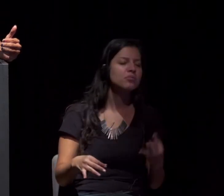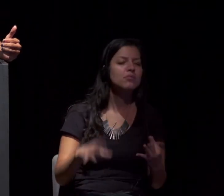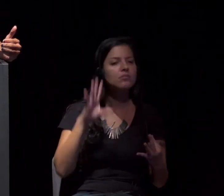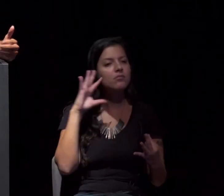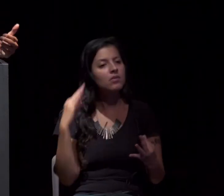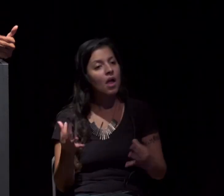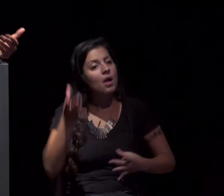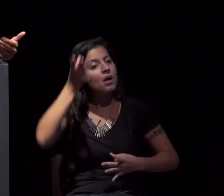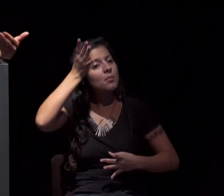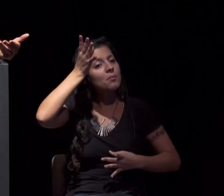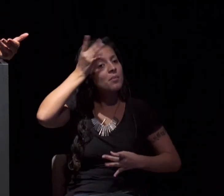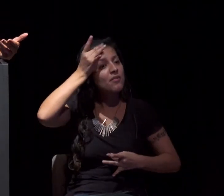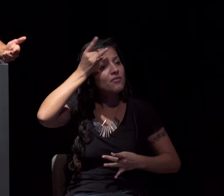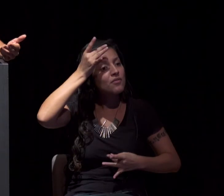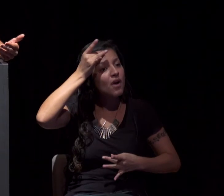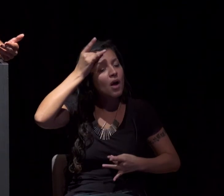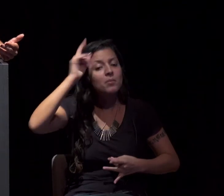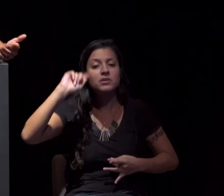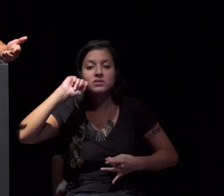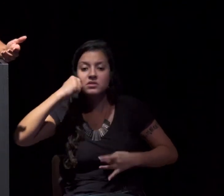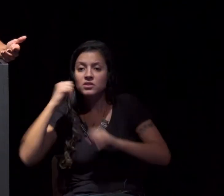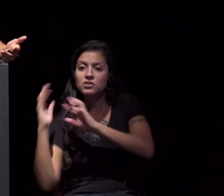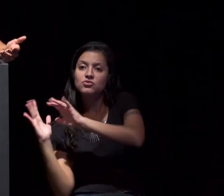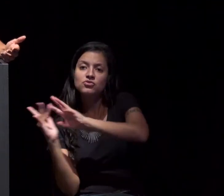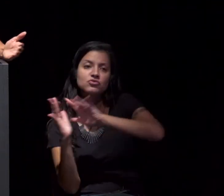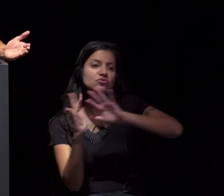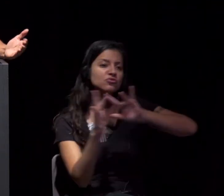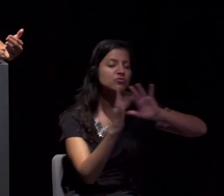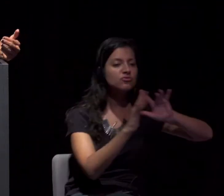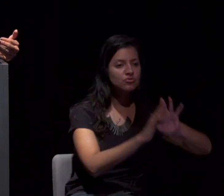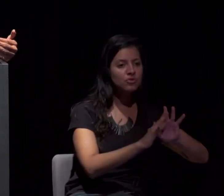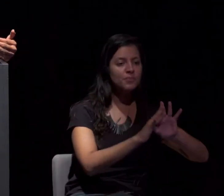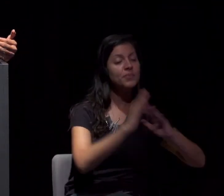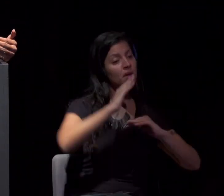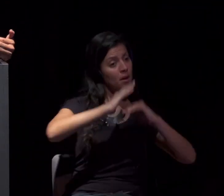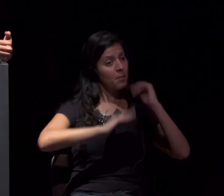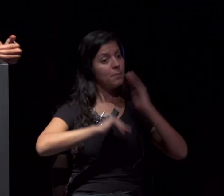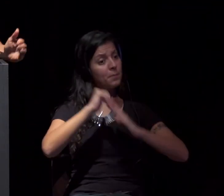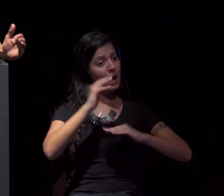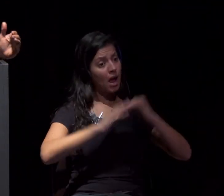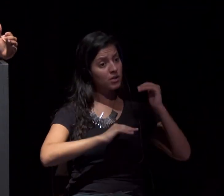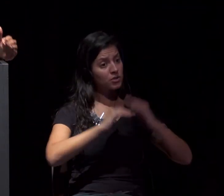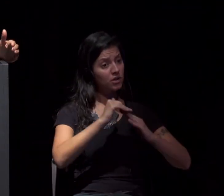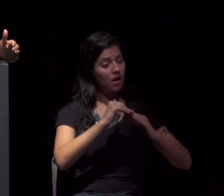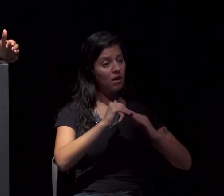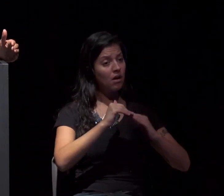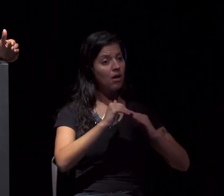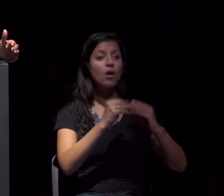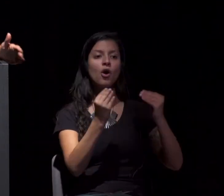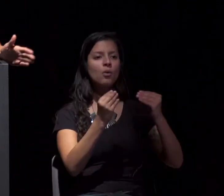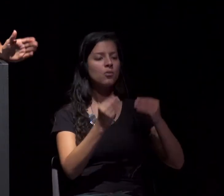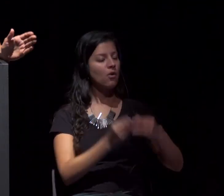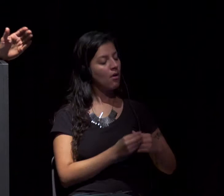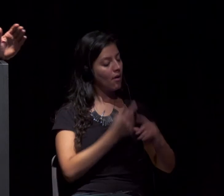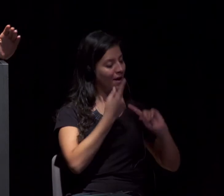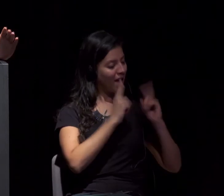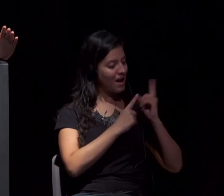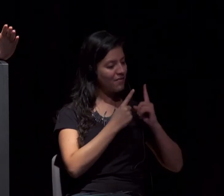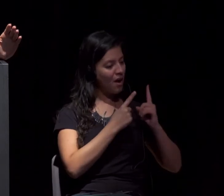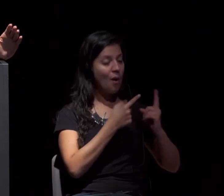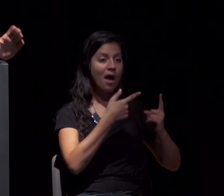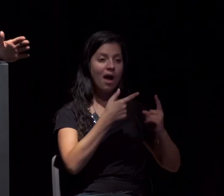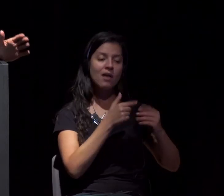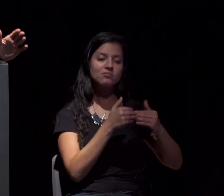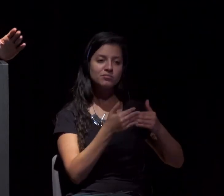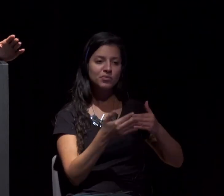ones that have stemmed from Carnaval. So prior to do so,